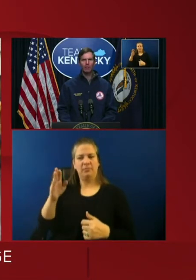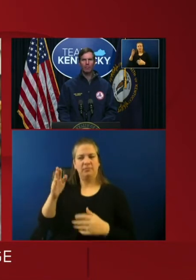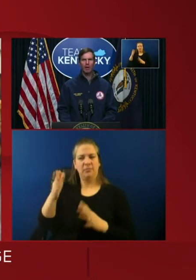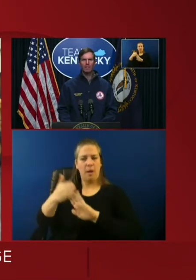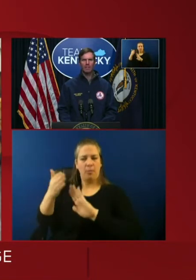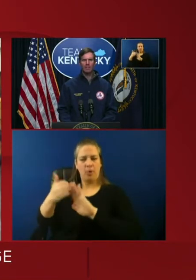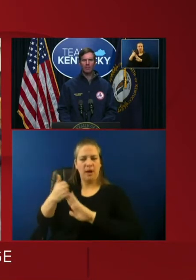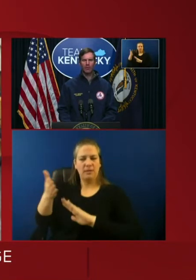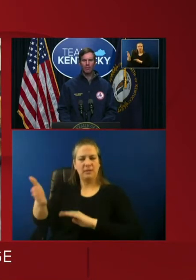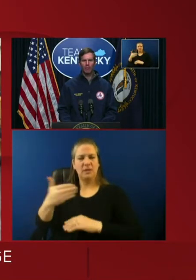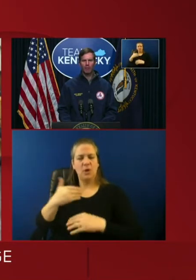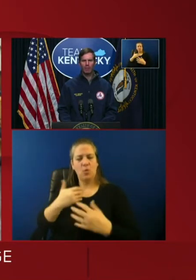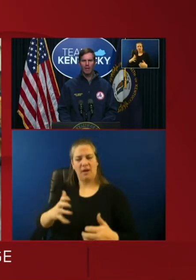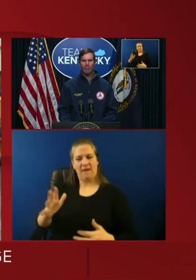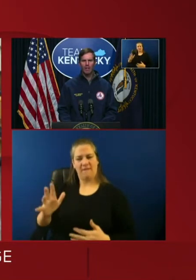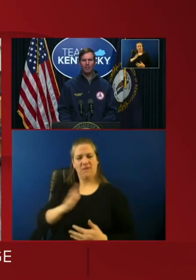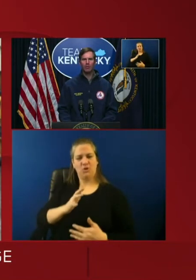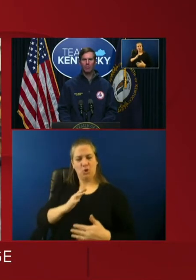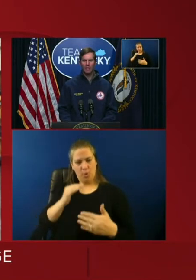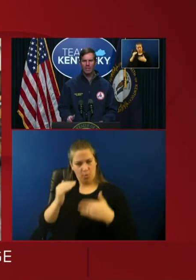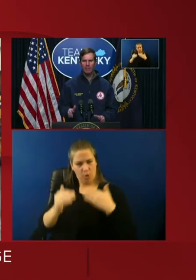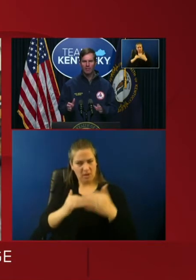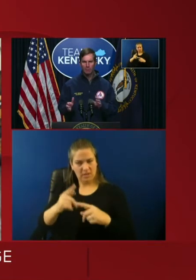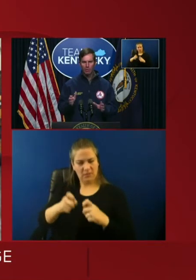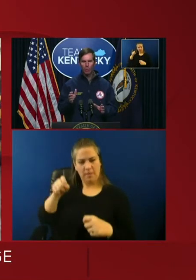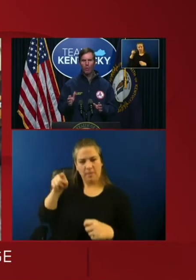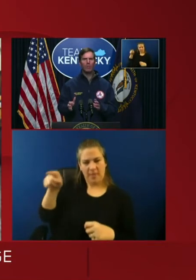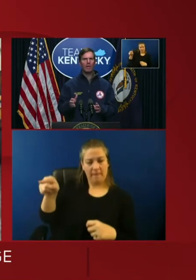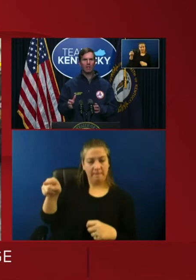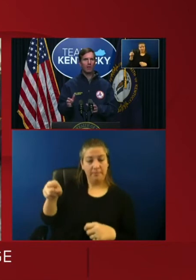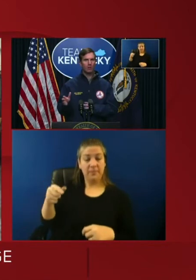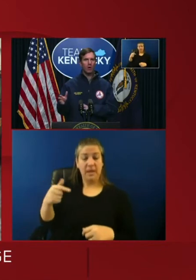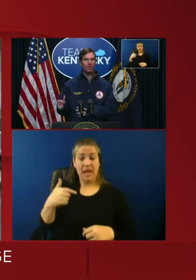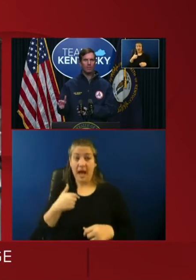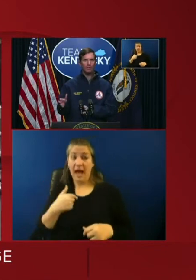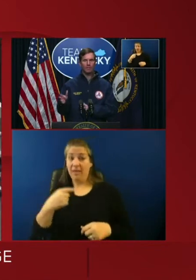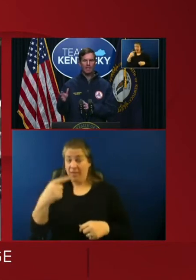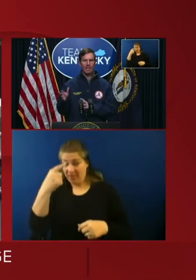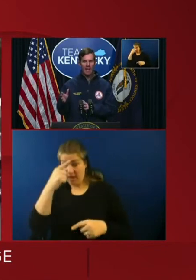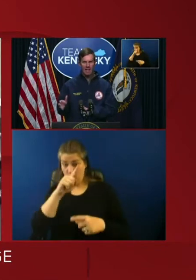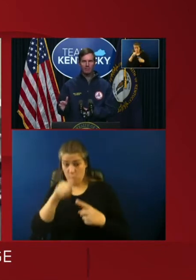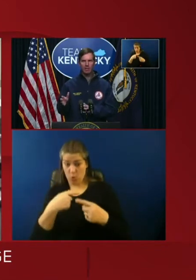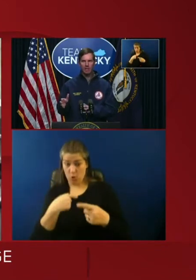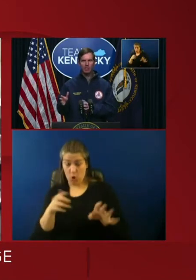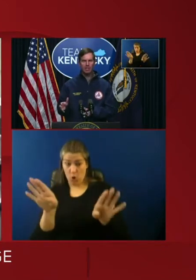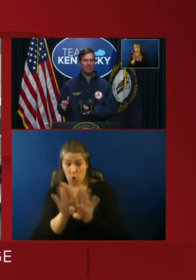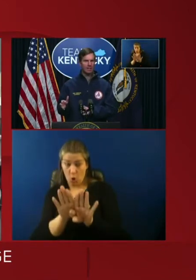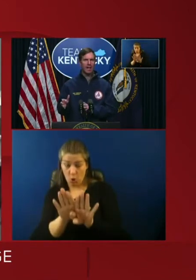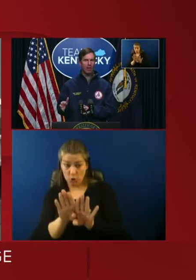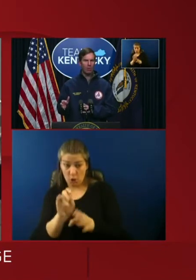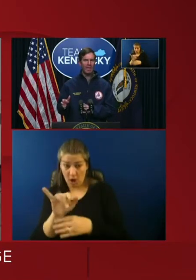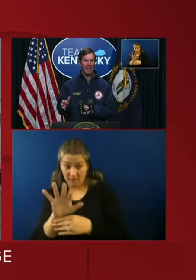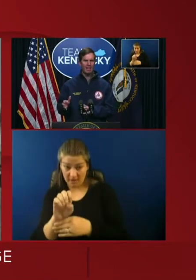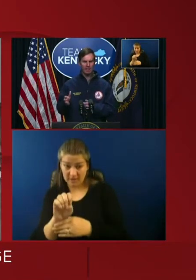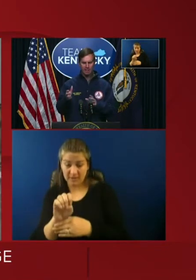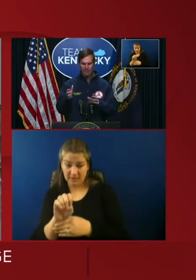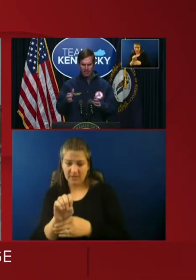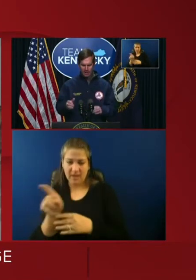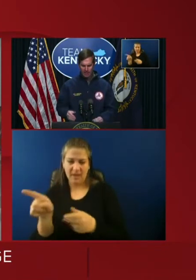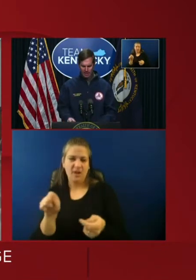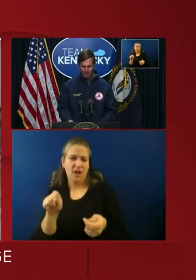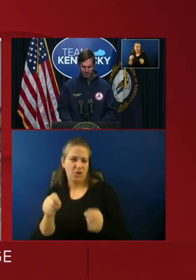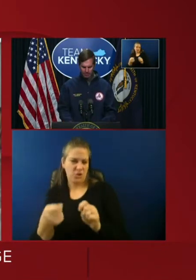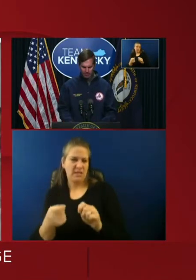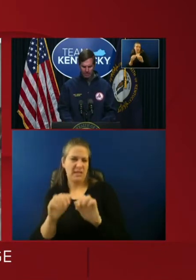the official process from them. I do believe when we close offices, it has been adjusted how we handle